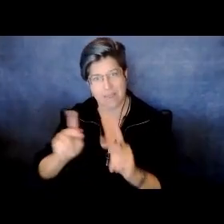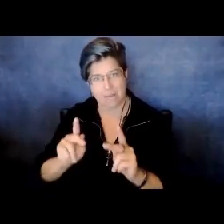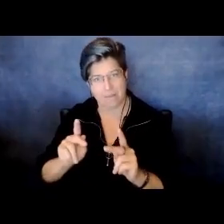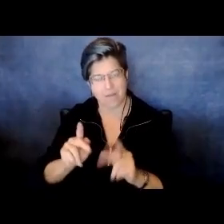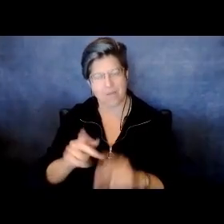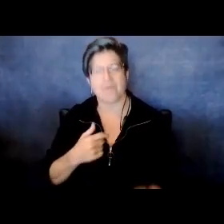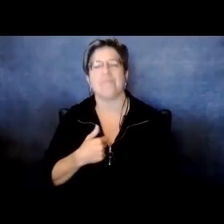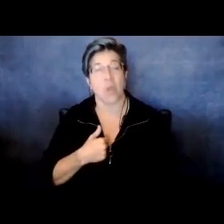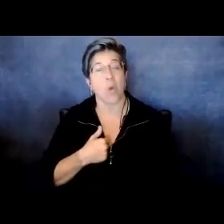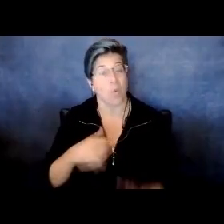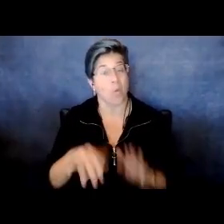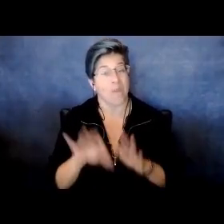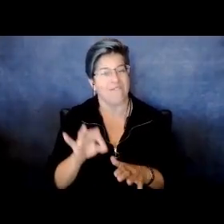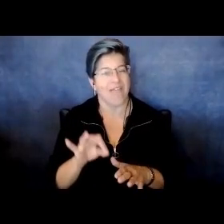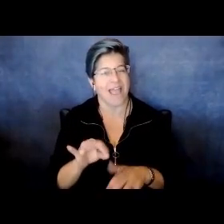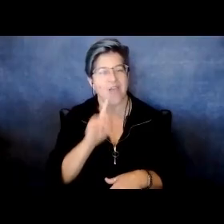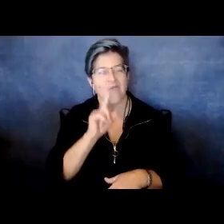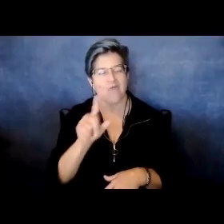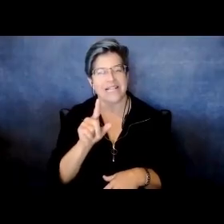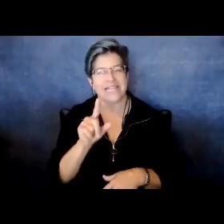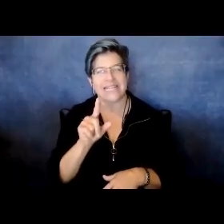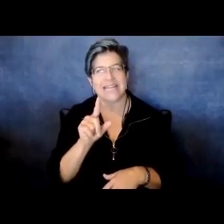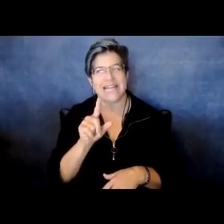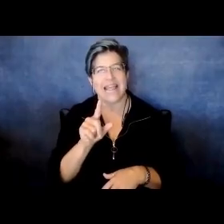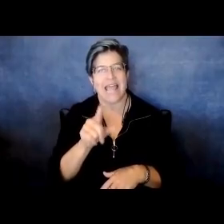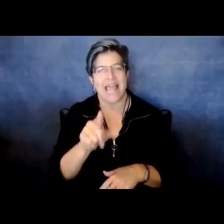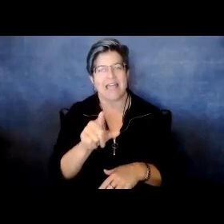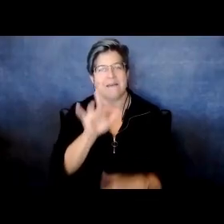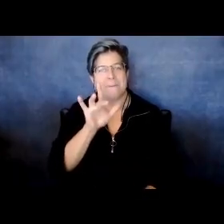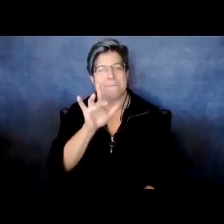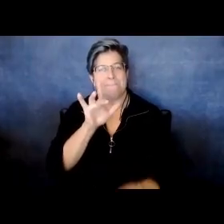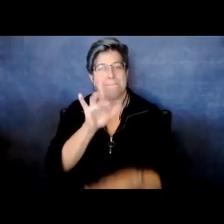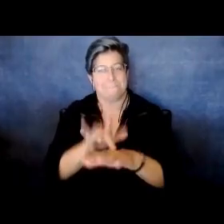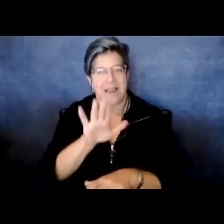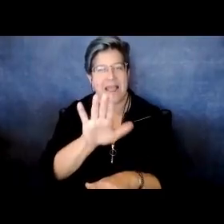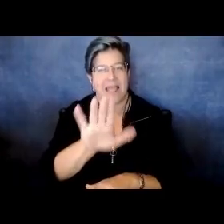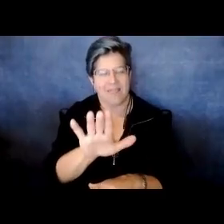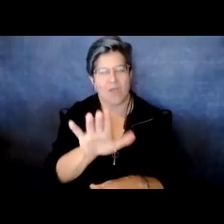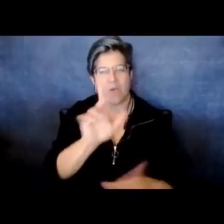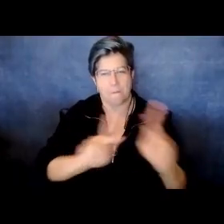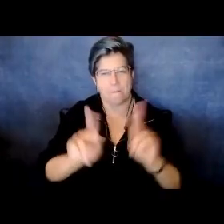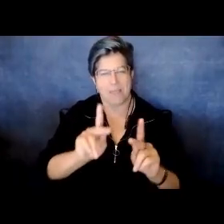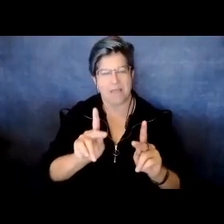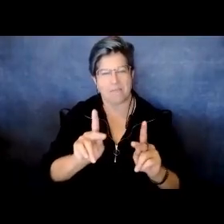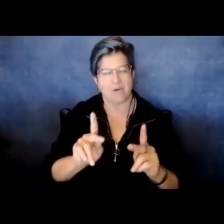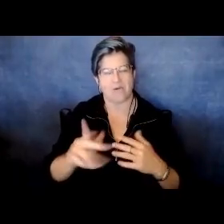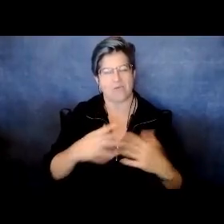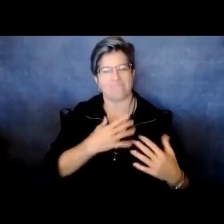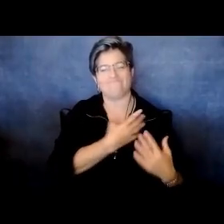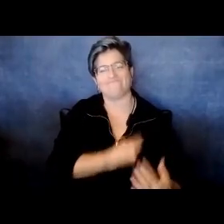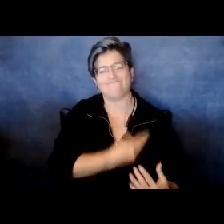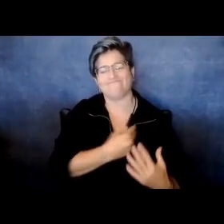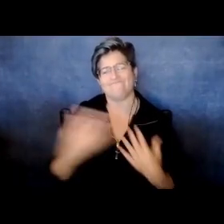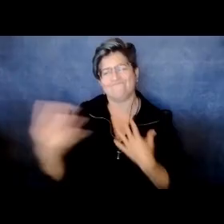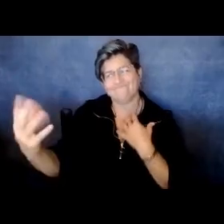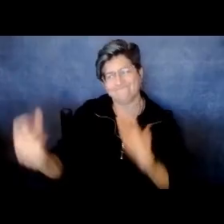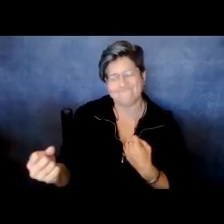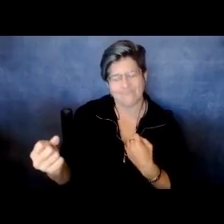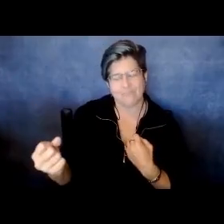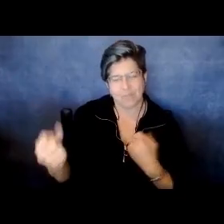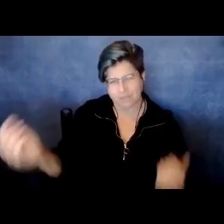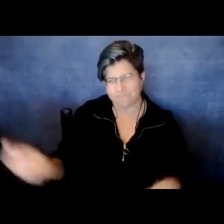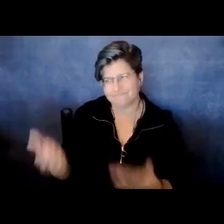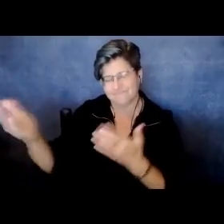have found really taps into the generosity and altruism that are such strengths of the young people we serve.